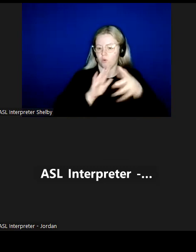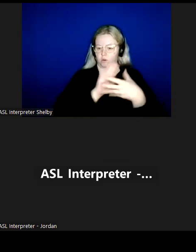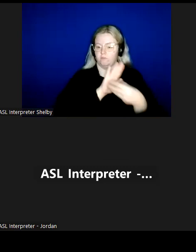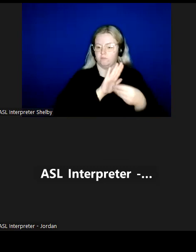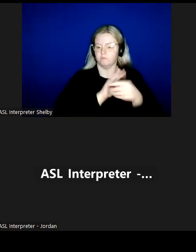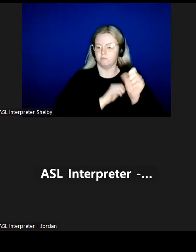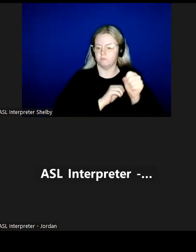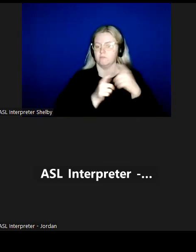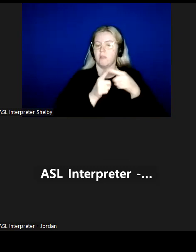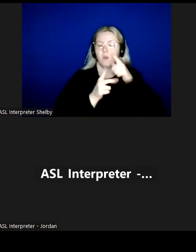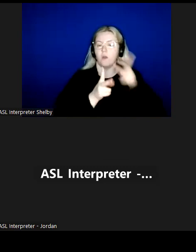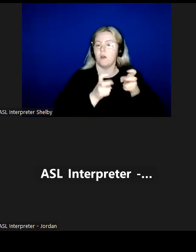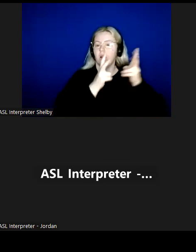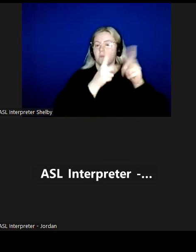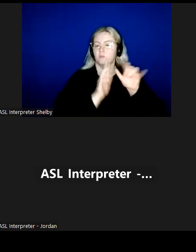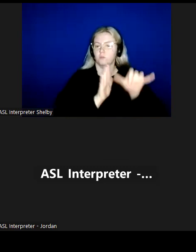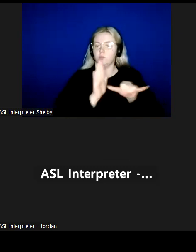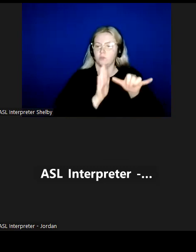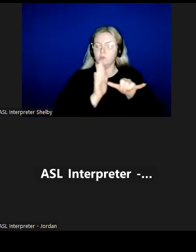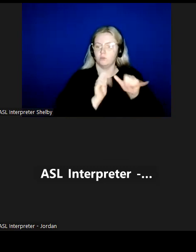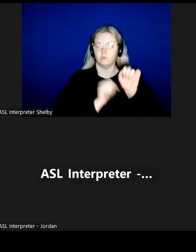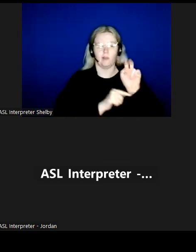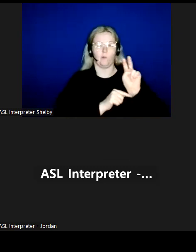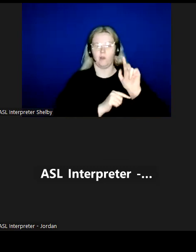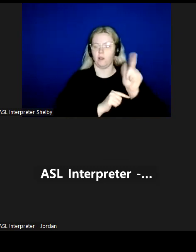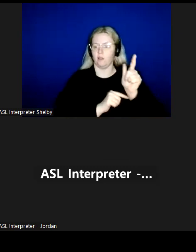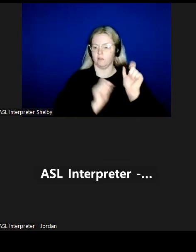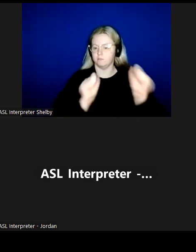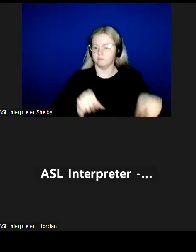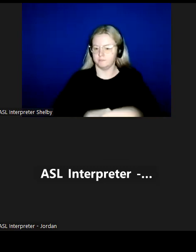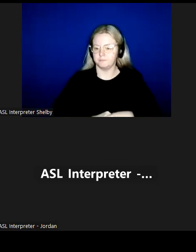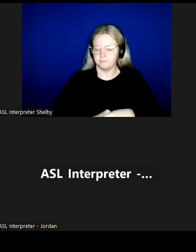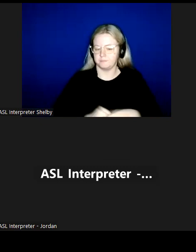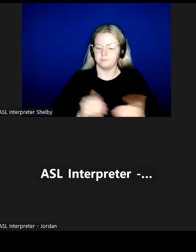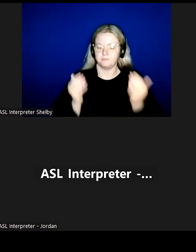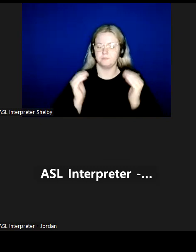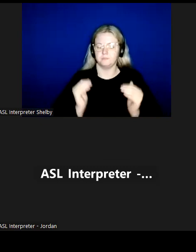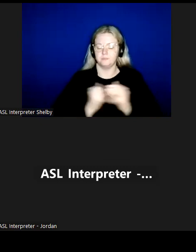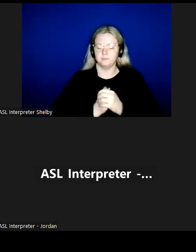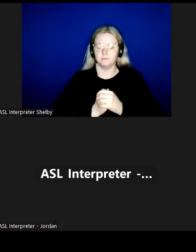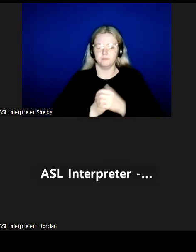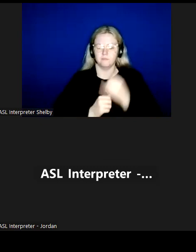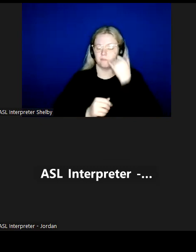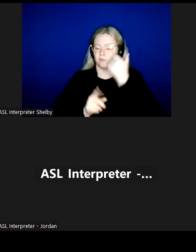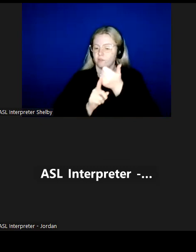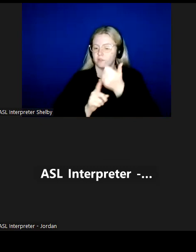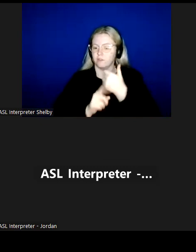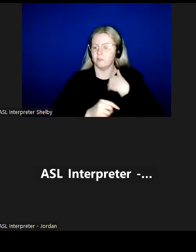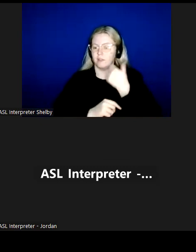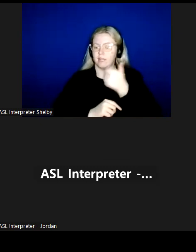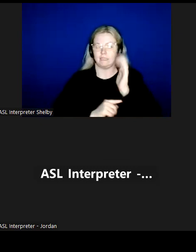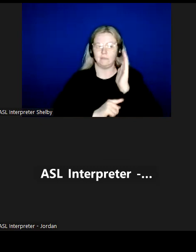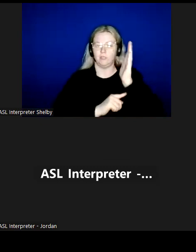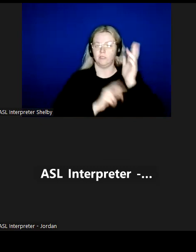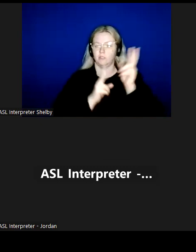be placed on our YouTube channel for viewing later on. And if you do have any presentation